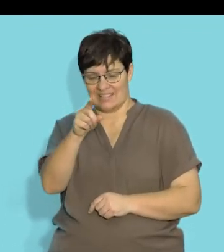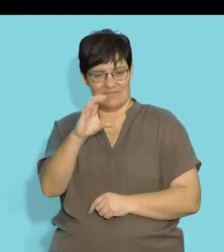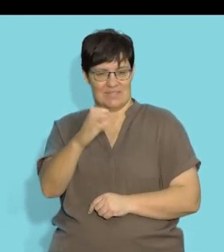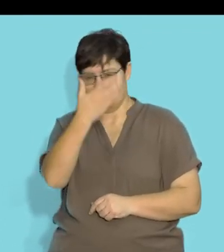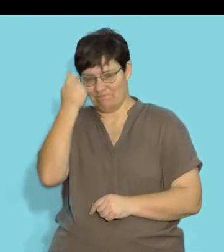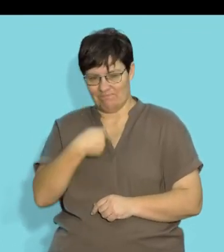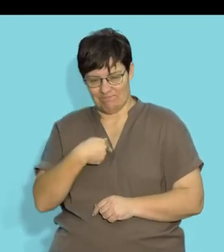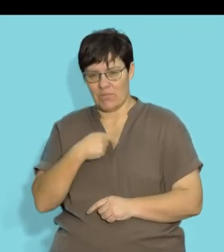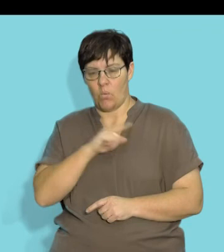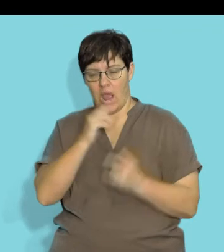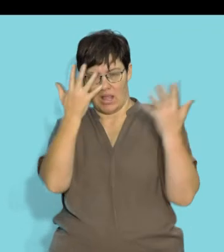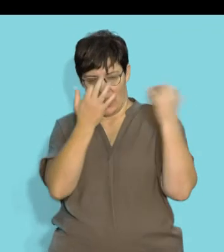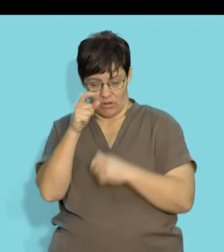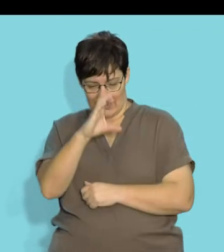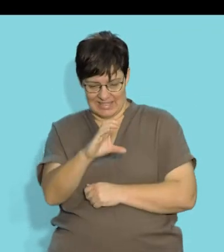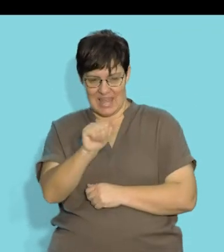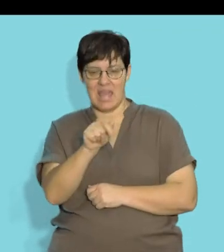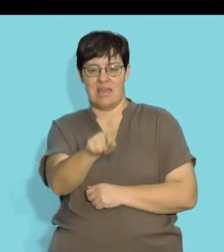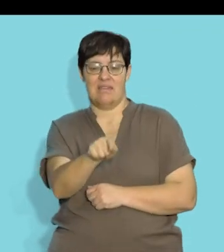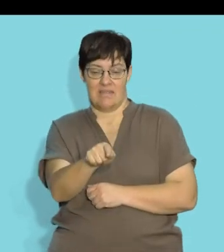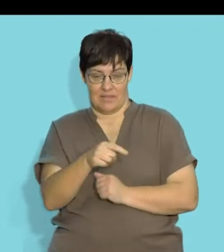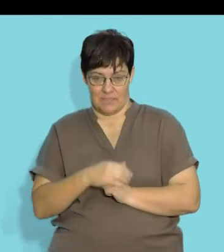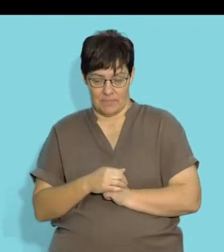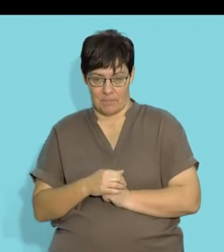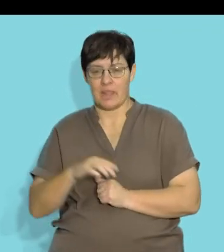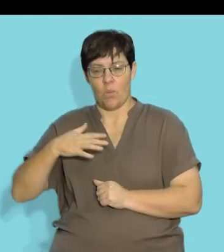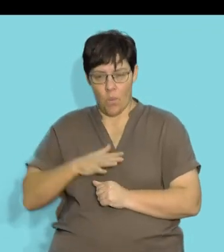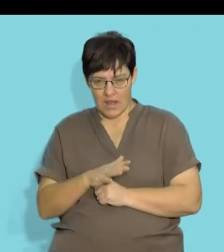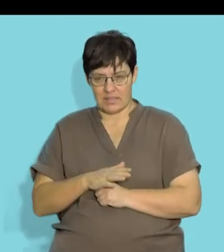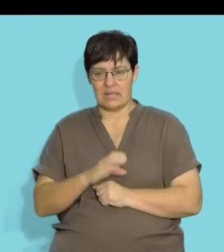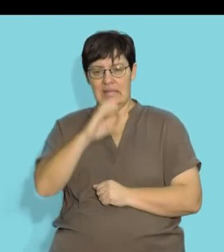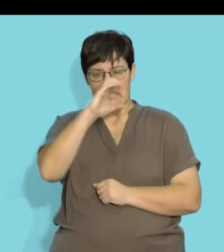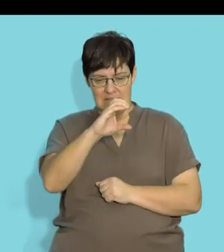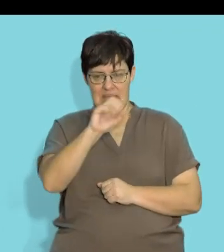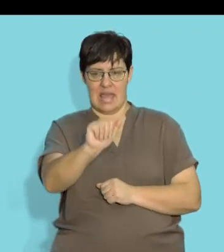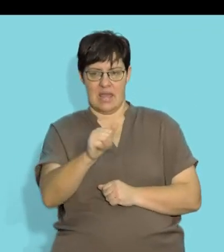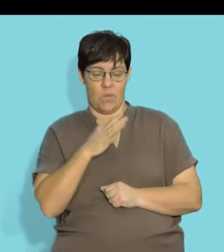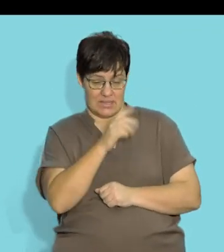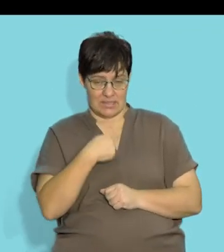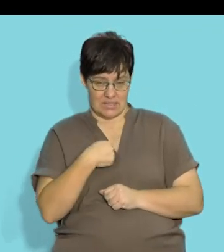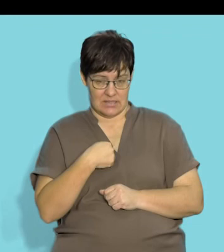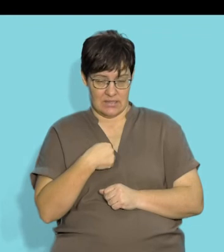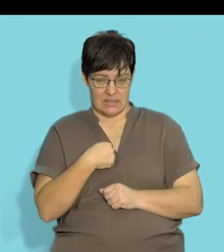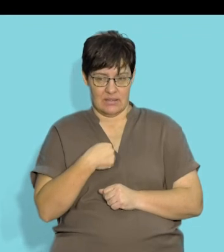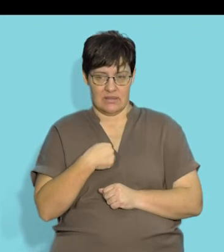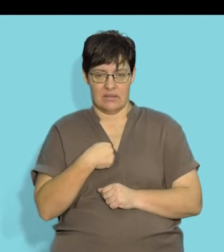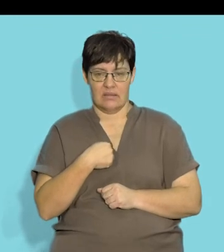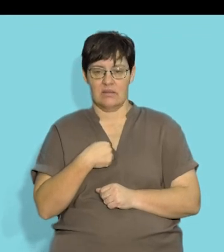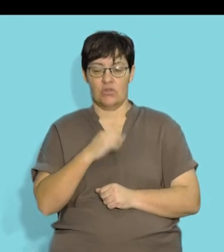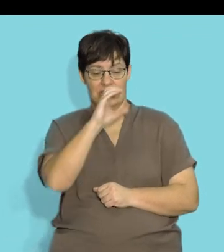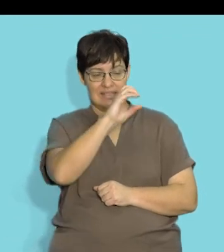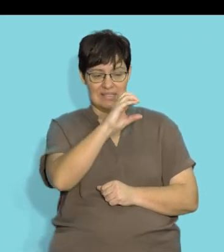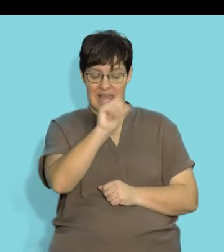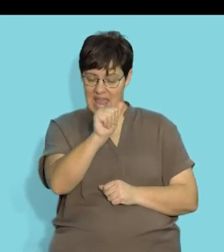the question says calculate the concentration of the acid. In other words, we're looking for C subscript A, right? So this is the